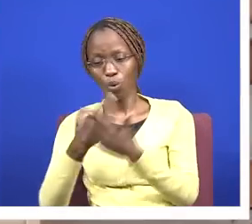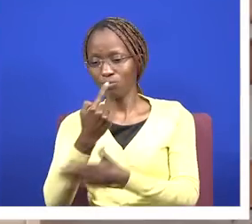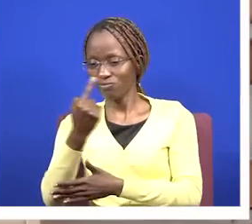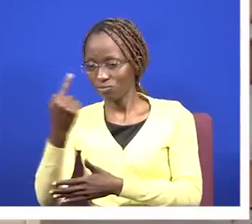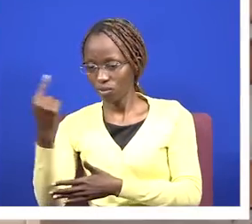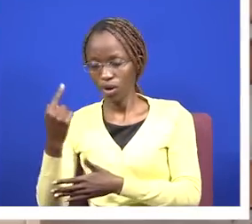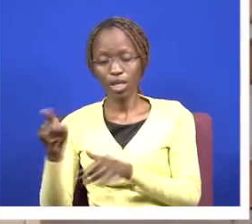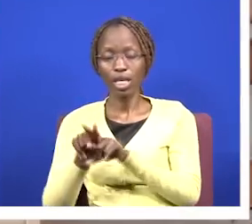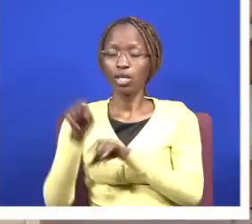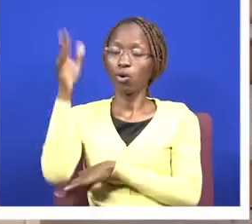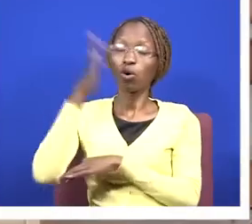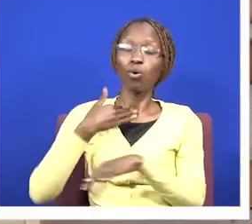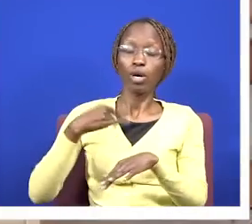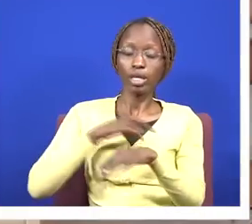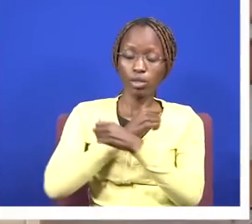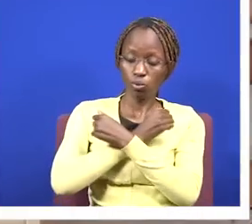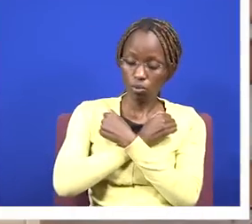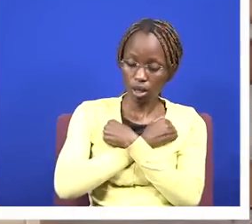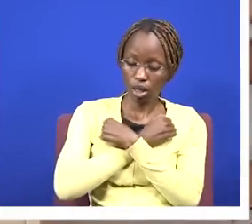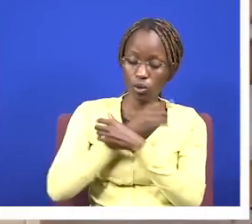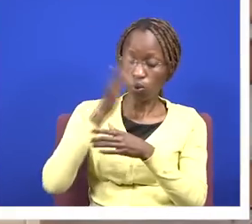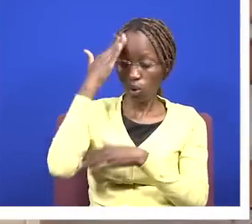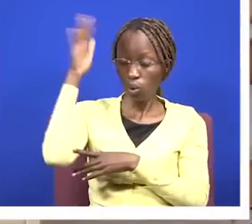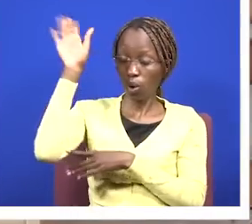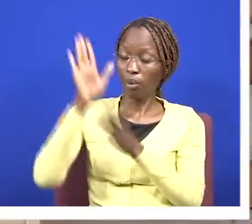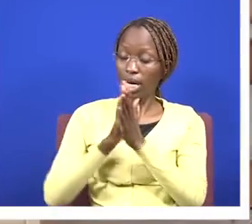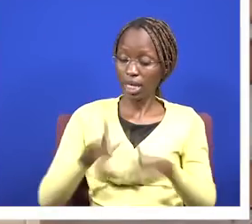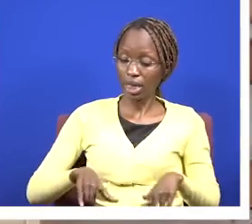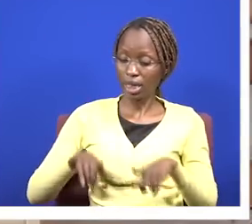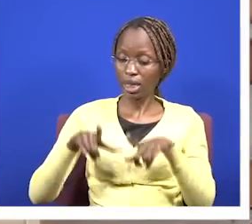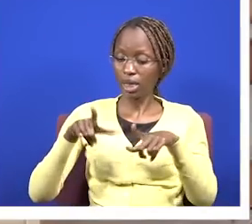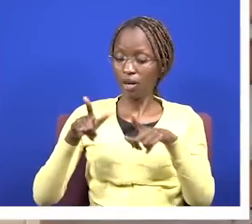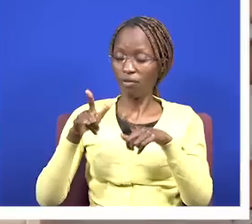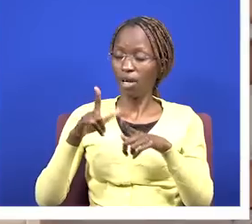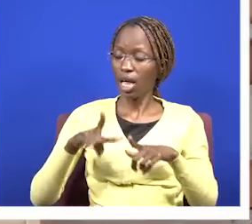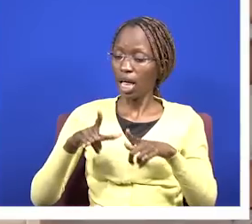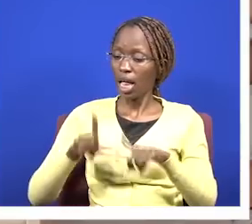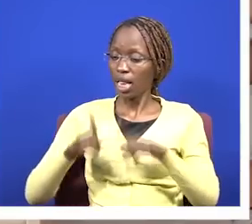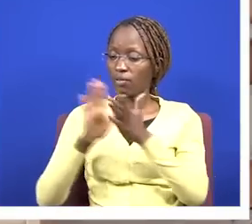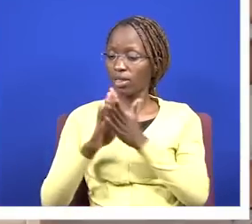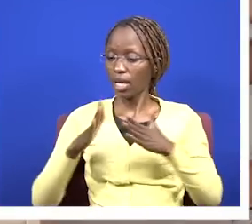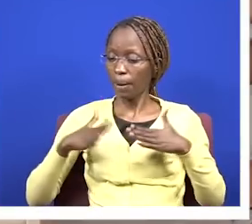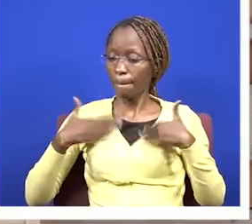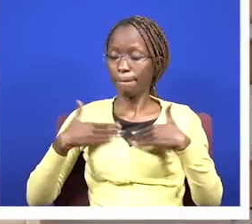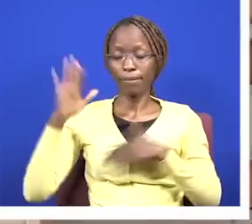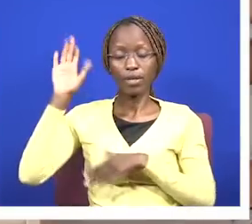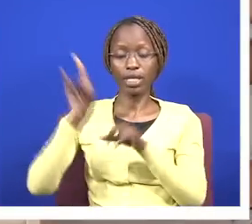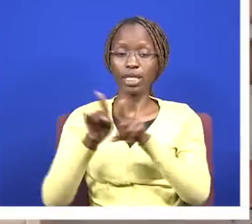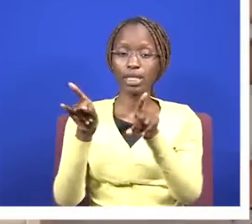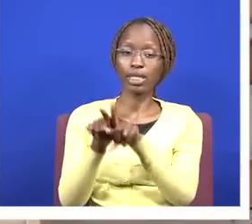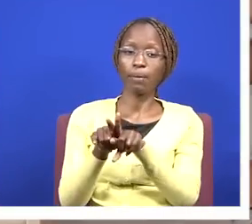know him. He wants us to live a life that pleases him, and also to bring others to him so that they